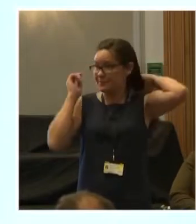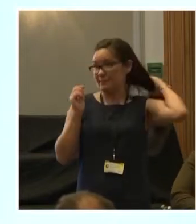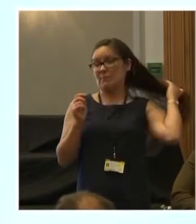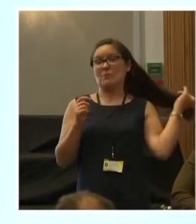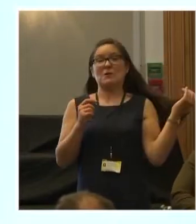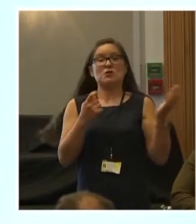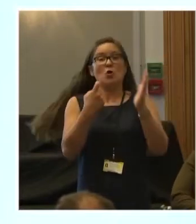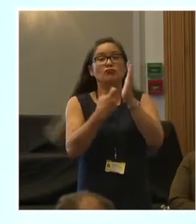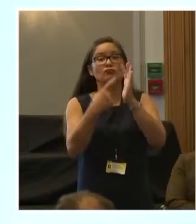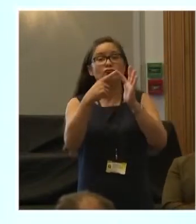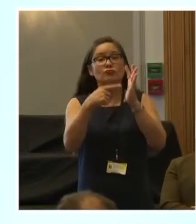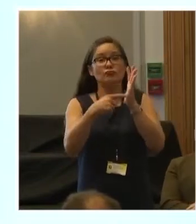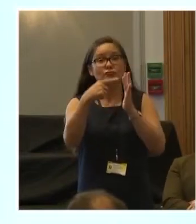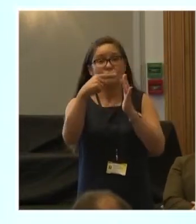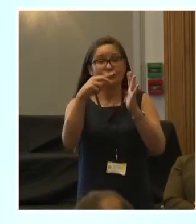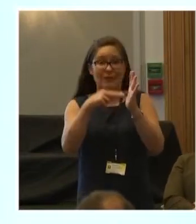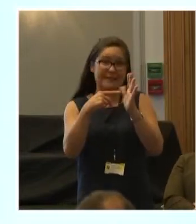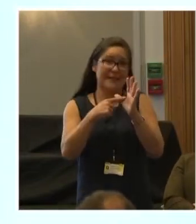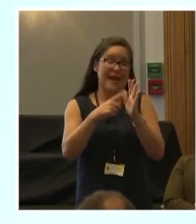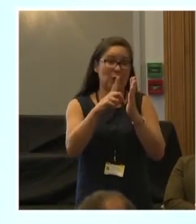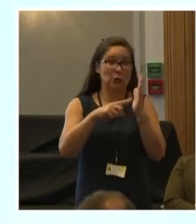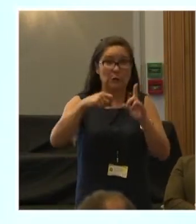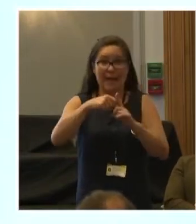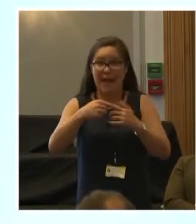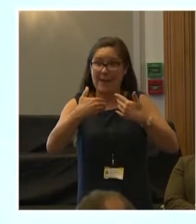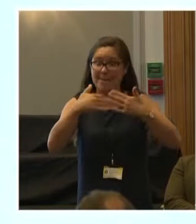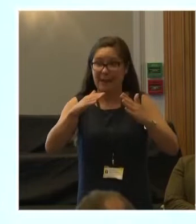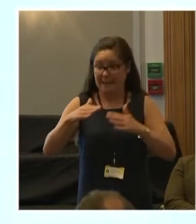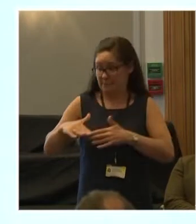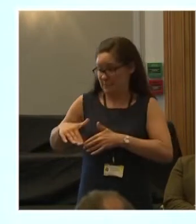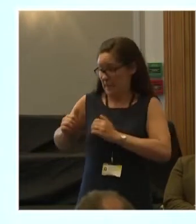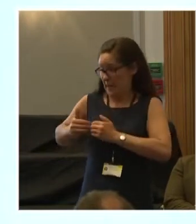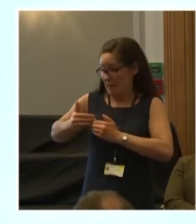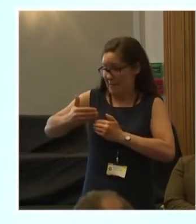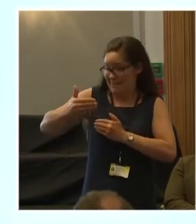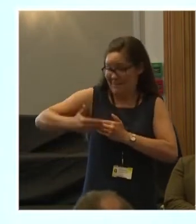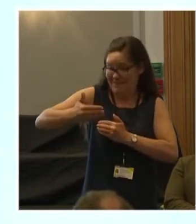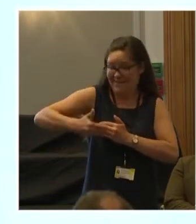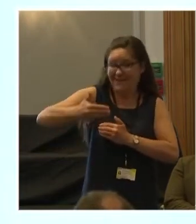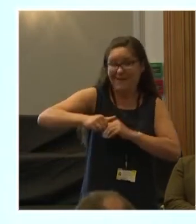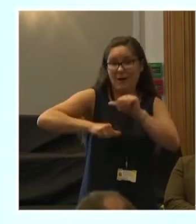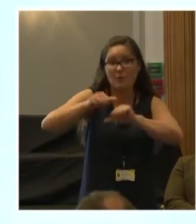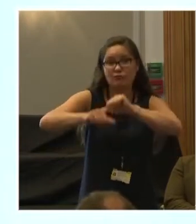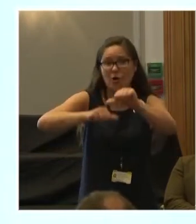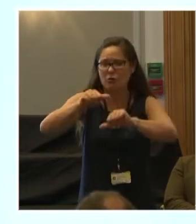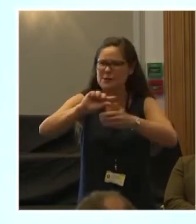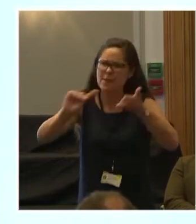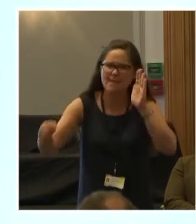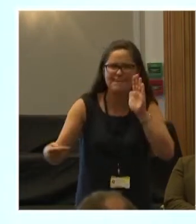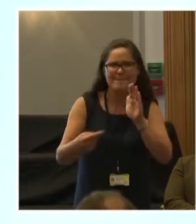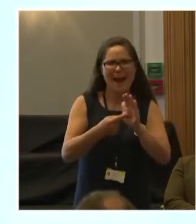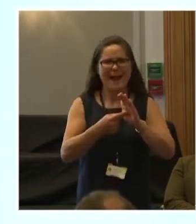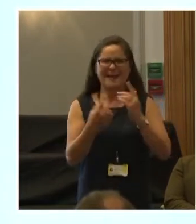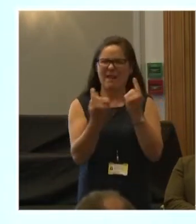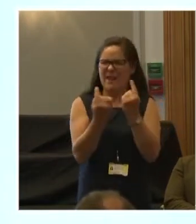the progress we've made against our two the main pillars of the work that we do. So hope for